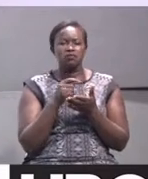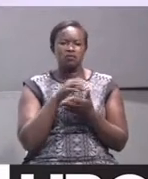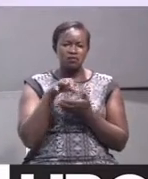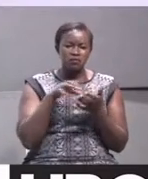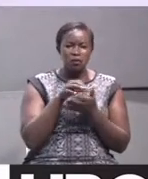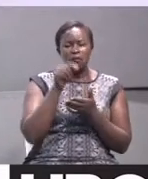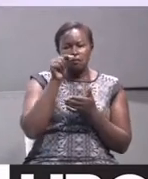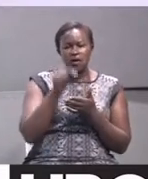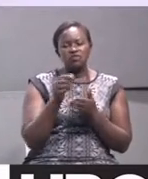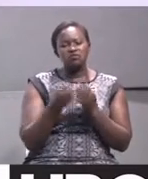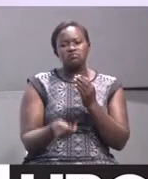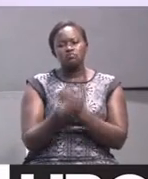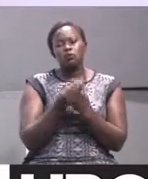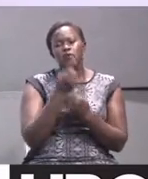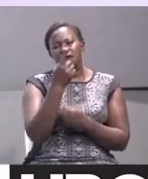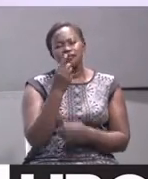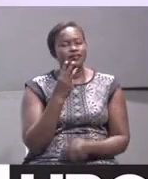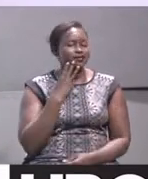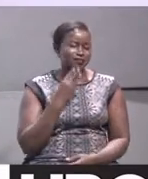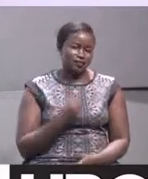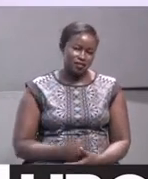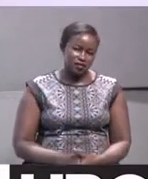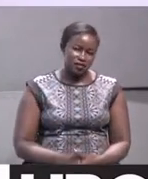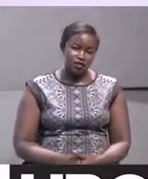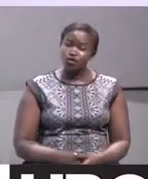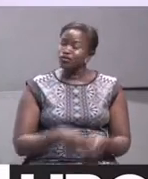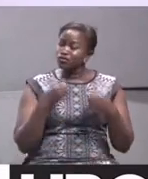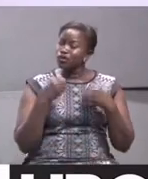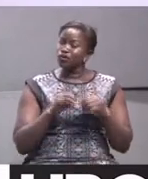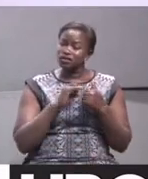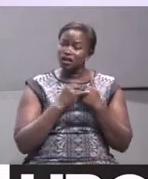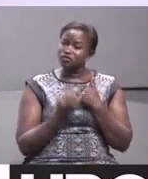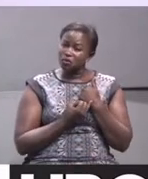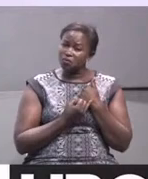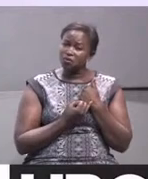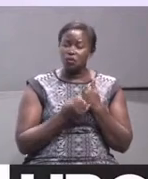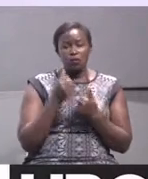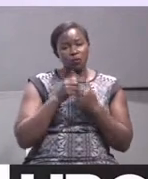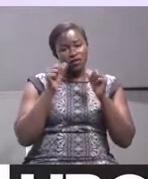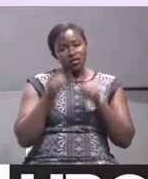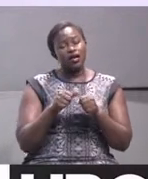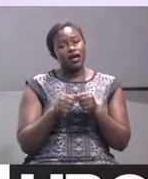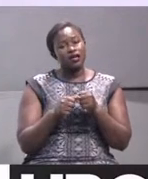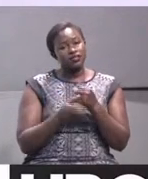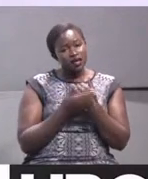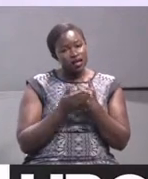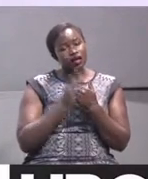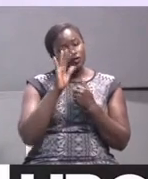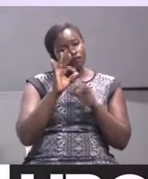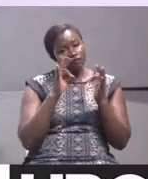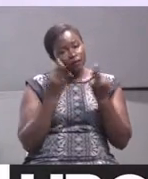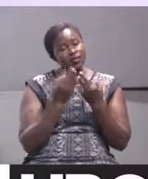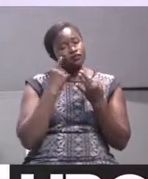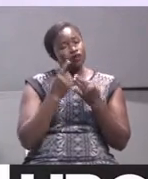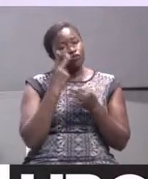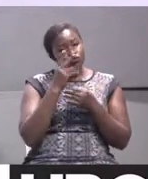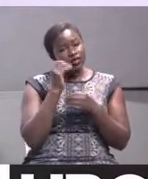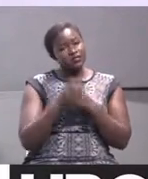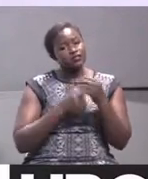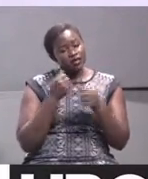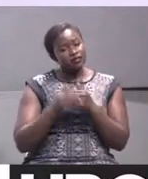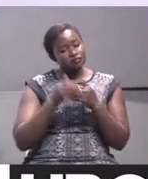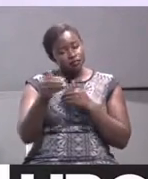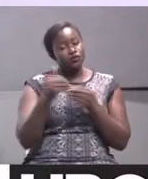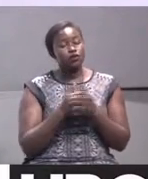you 1 million shillings and you lose a job that will feed you and your family for the next 20 years. Corruption.